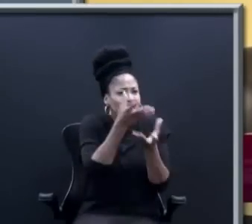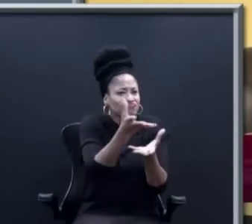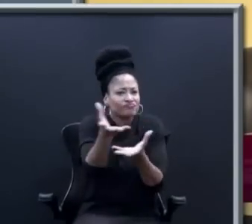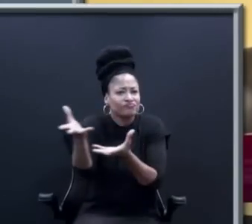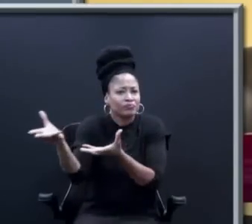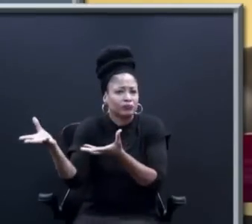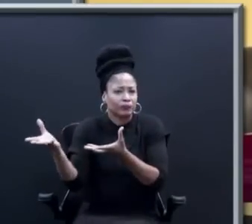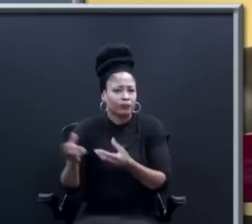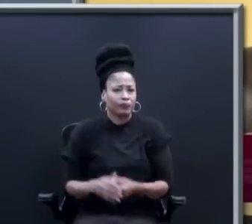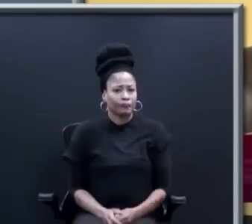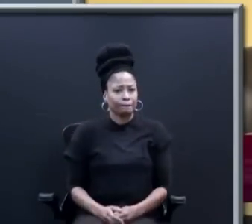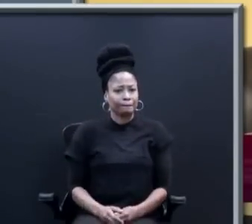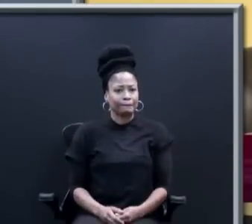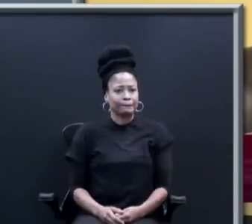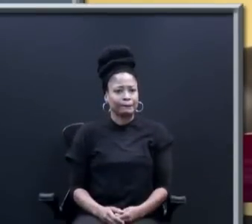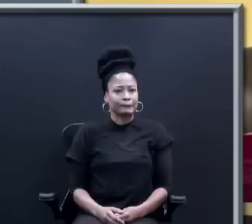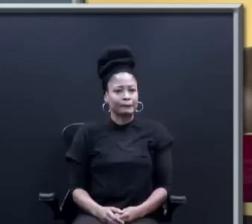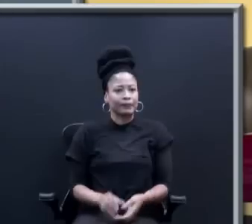15 and verse